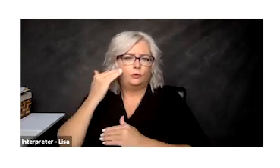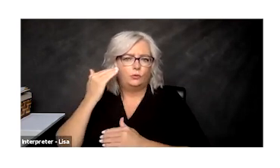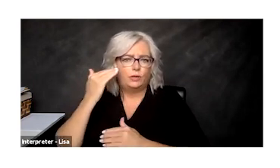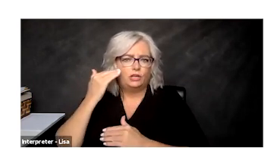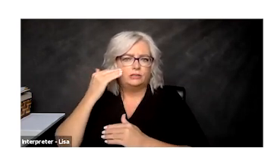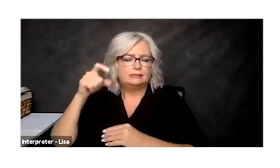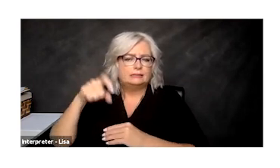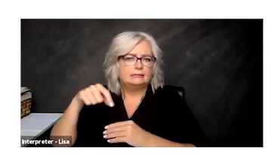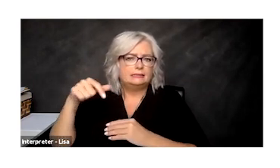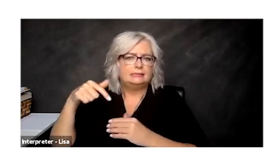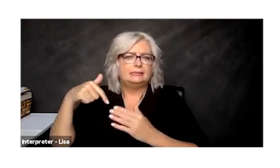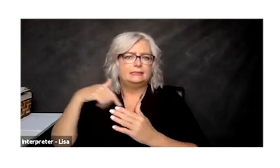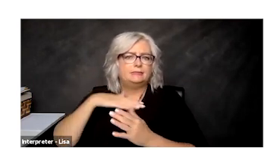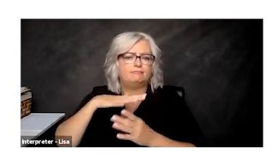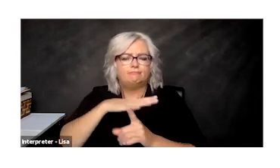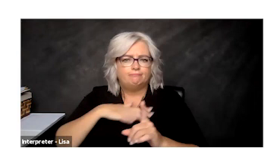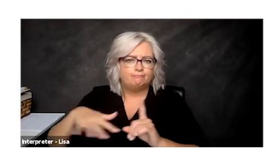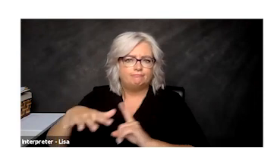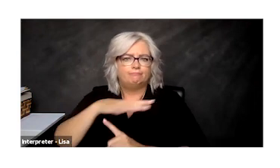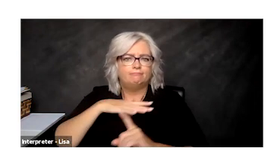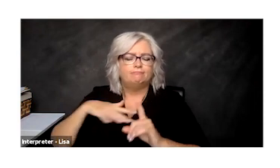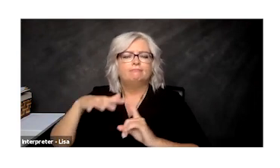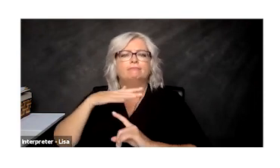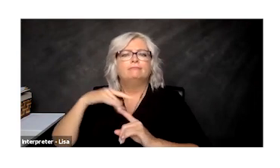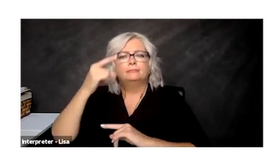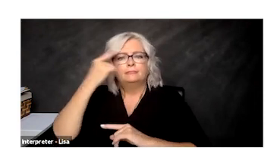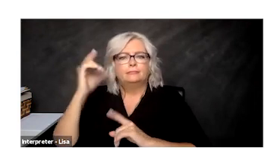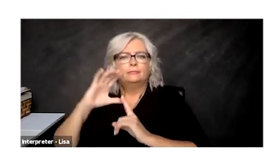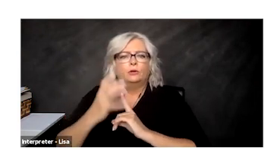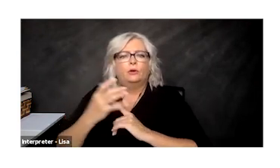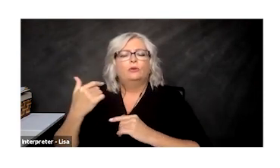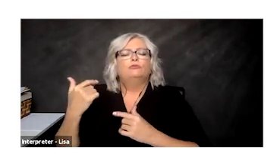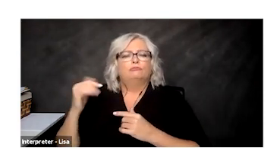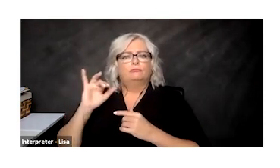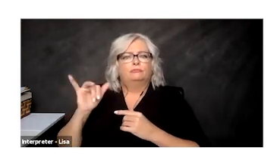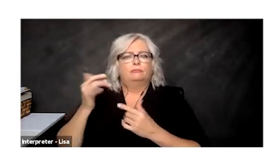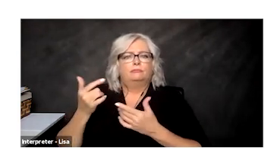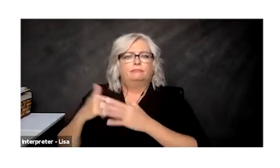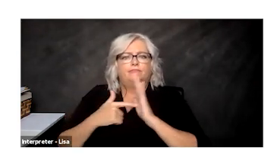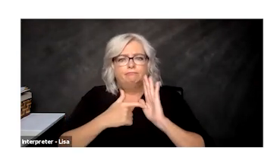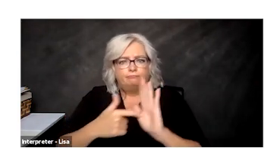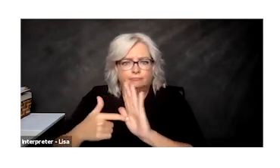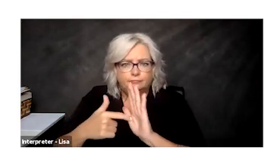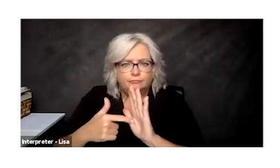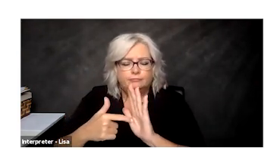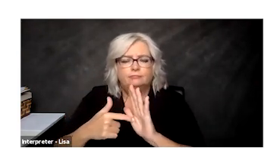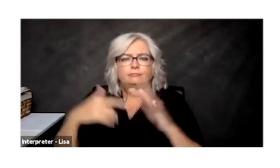around the stealing of Black culture has been sort of thrust into the forefront of fashion